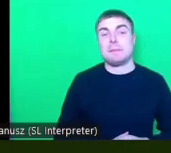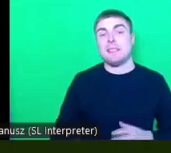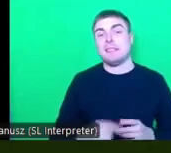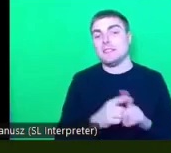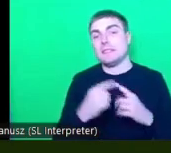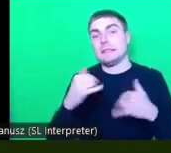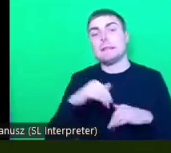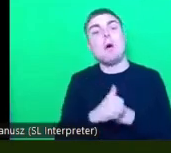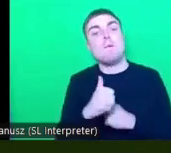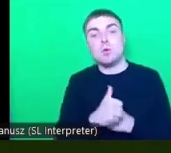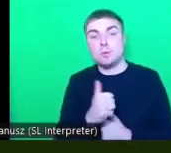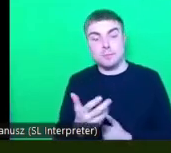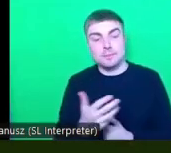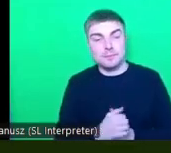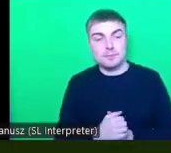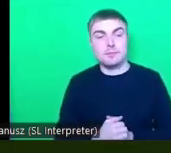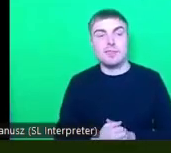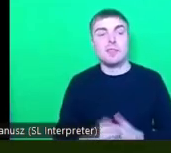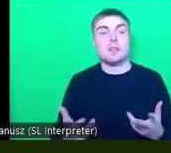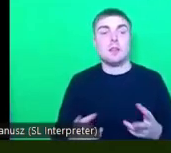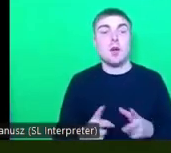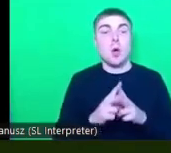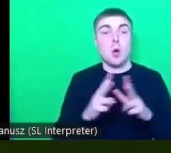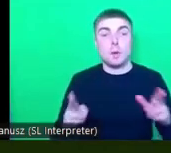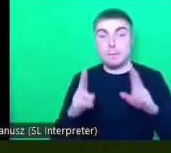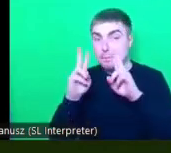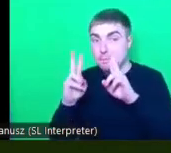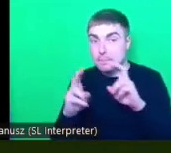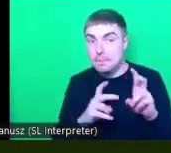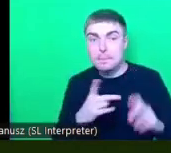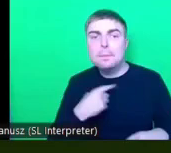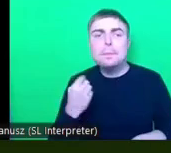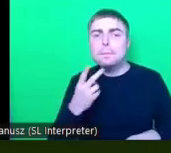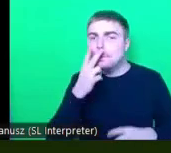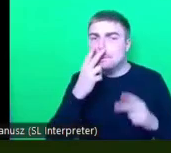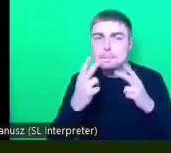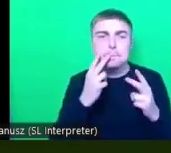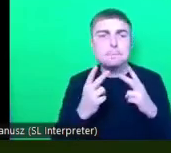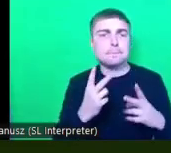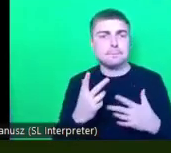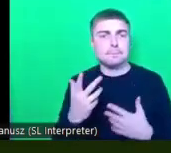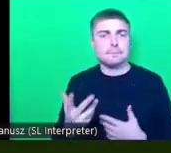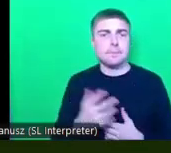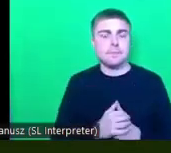density. So there is actually a pretty low predation risk for individual moose, even if they are living inside wolf